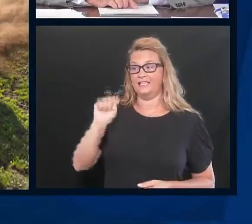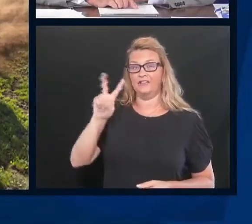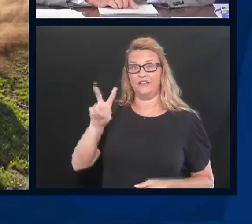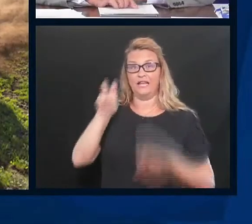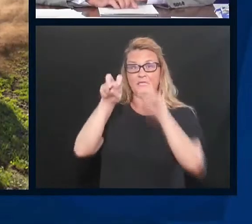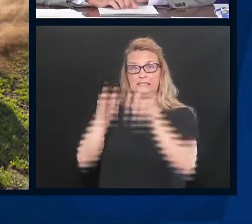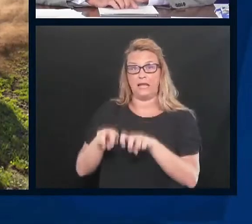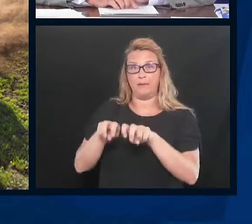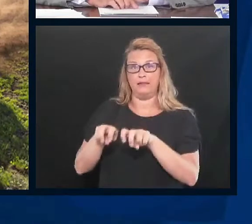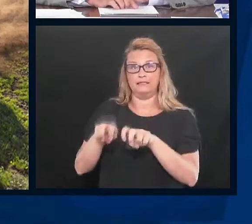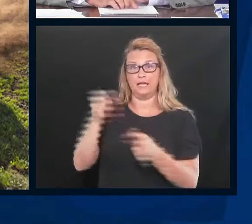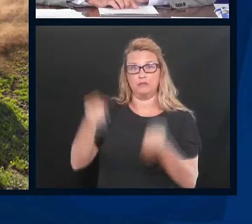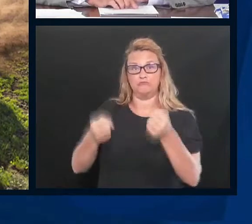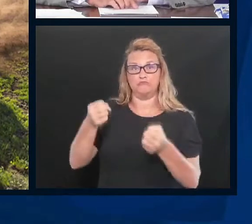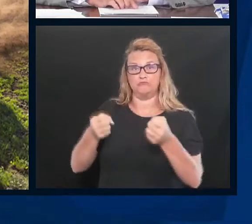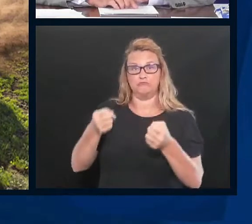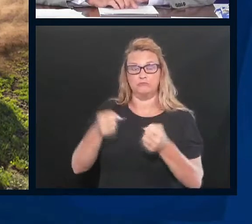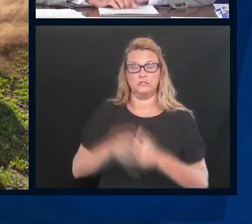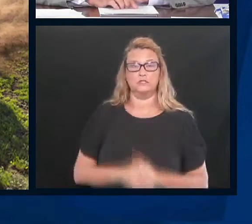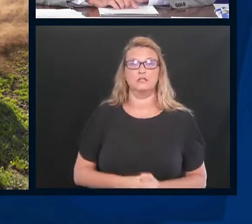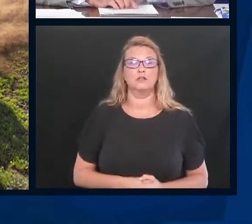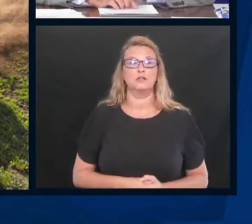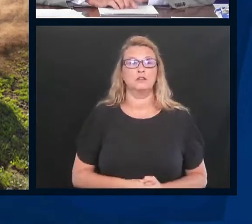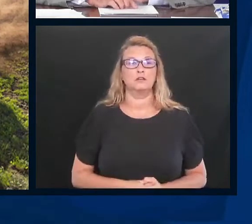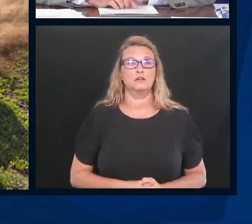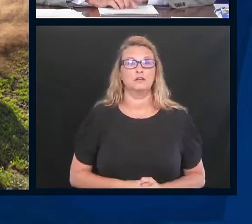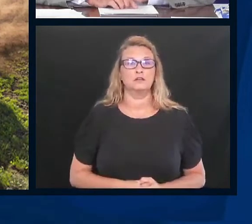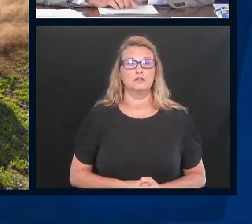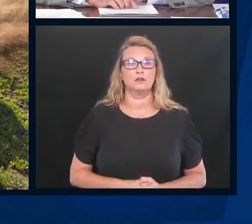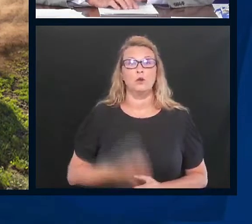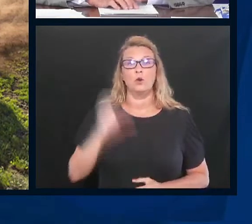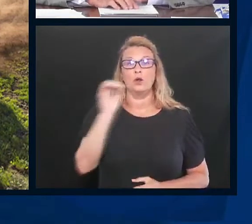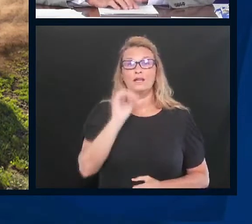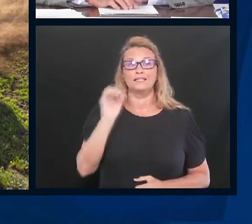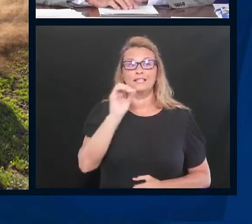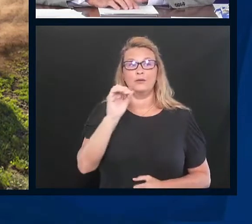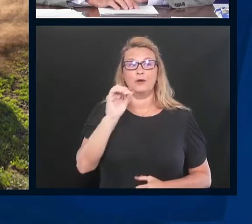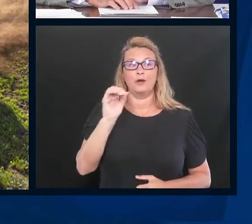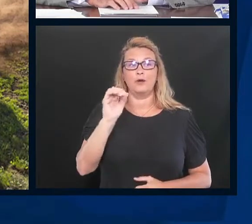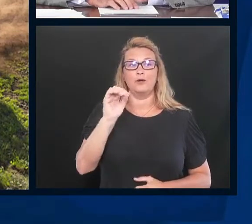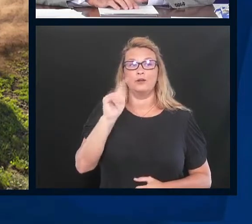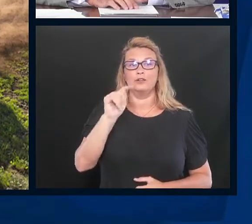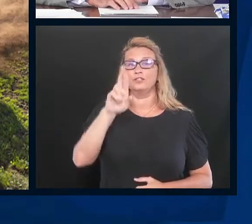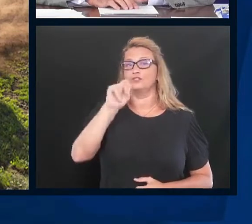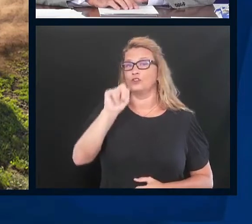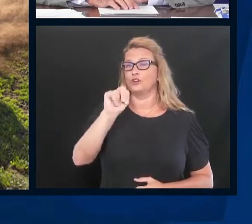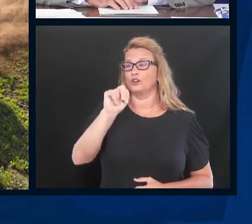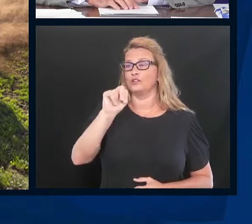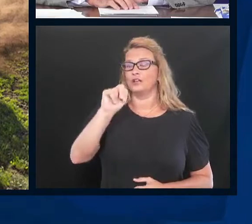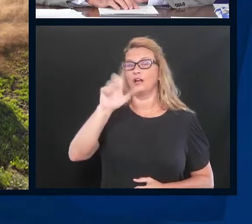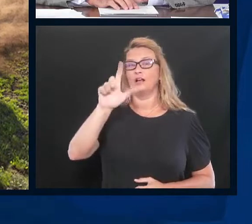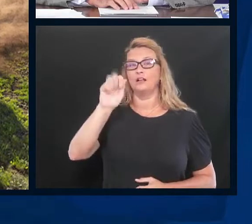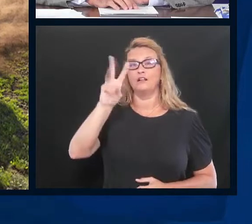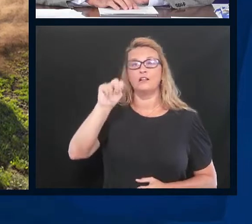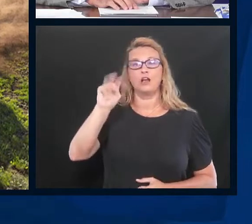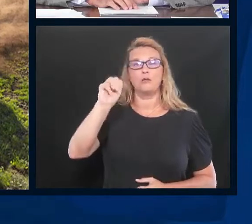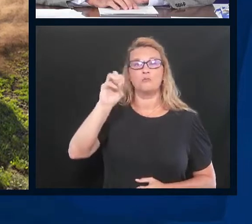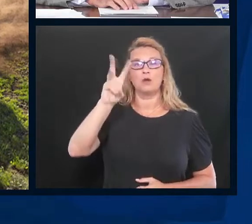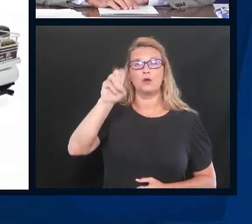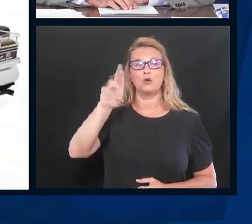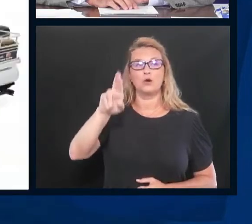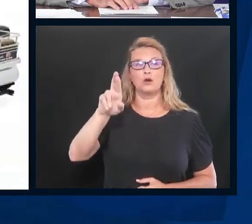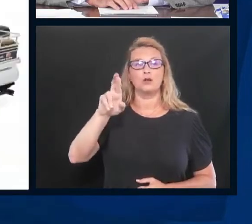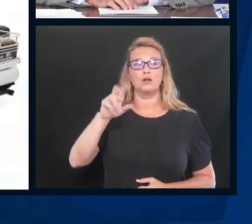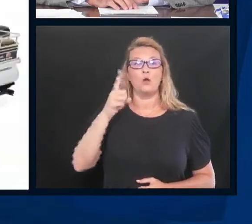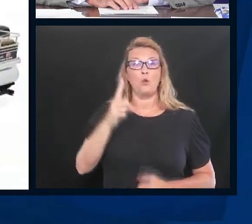side-by-sides or, you know, a top-of-the-line zero-turn lawnmowers. We're going to give away 1 custom